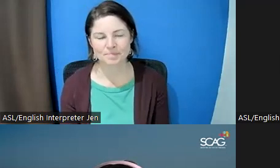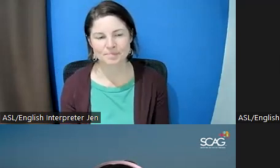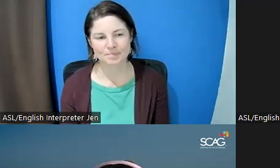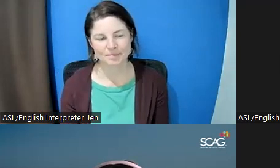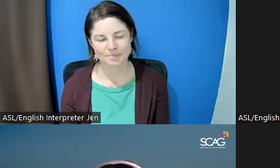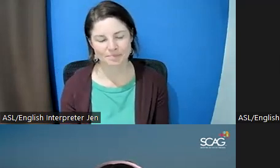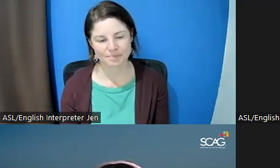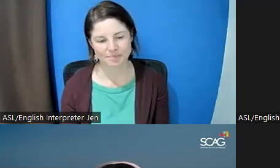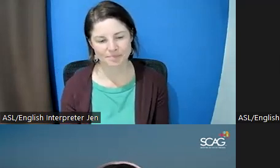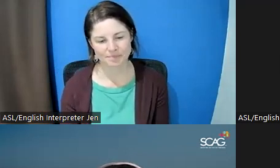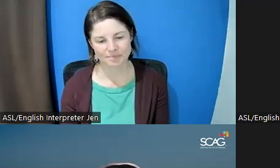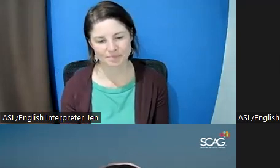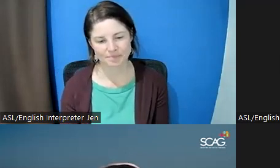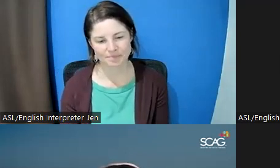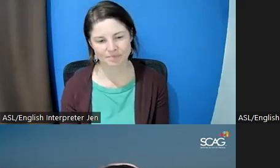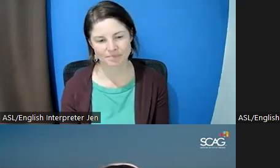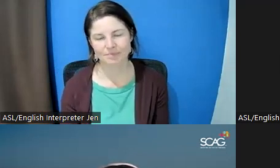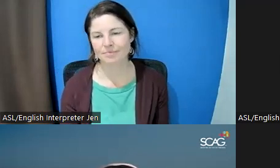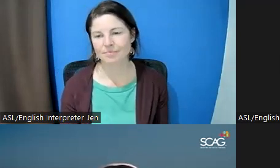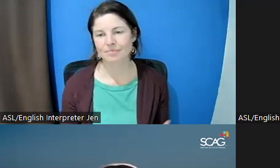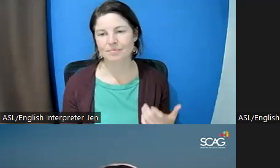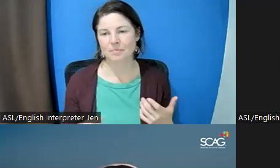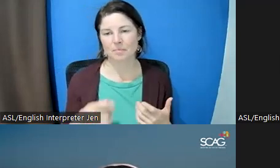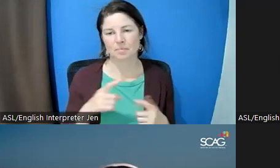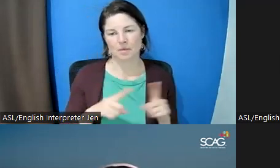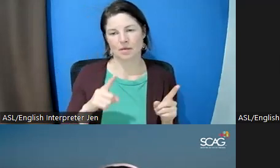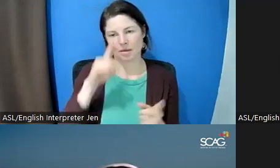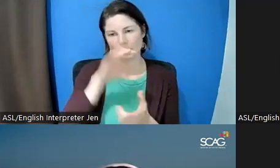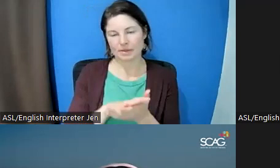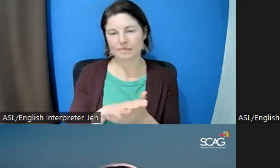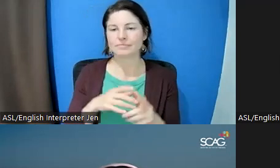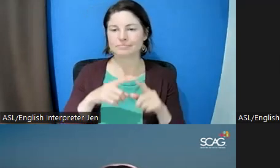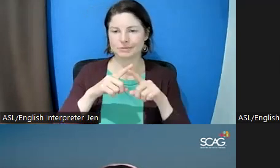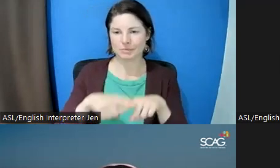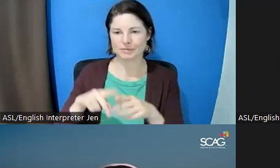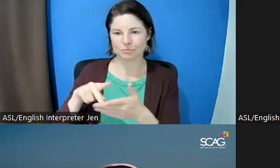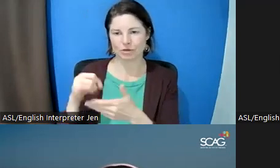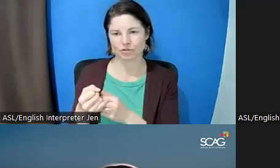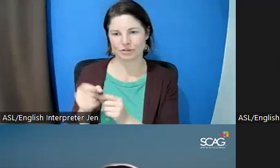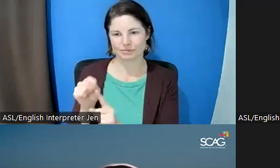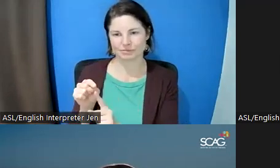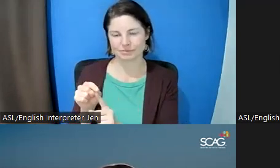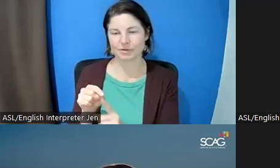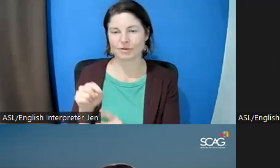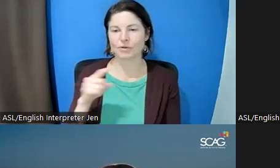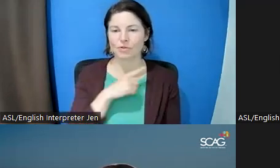that it's as applicable. So we consider on a case-by-case basis, and our risk assessment